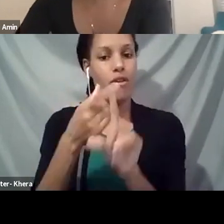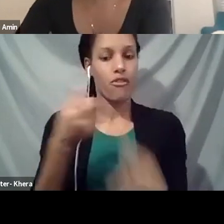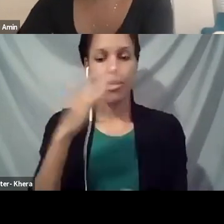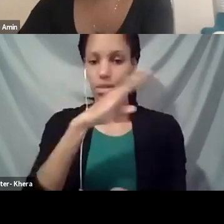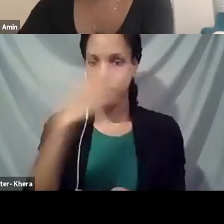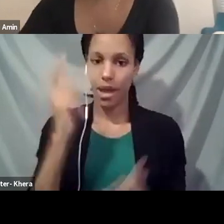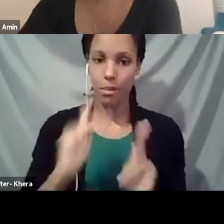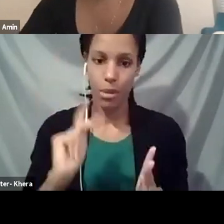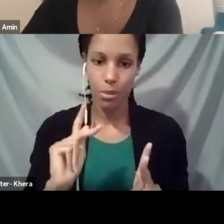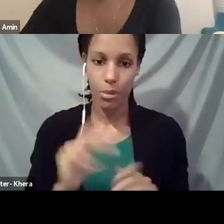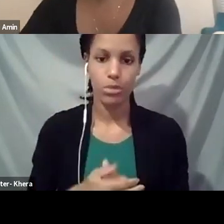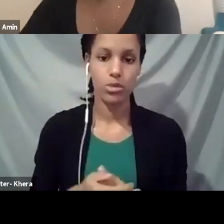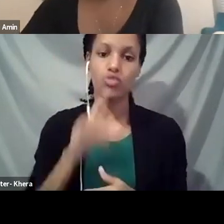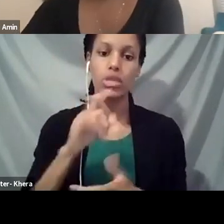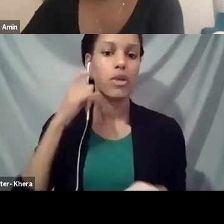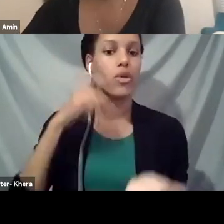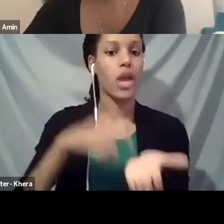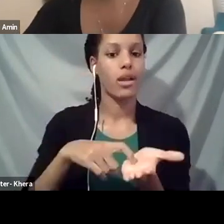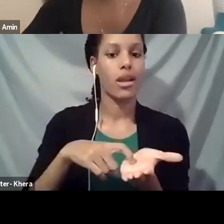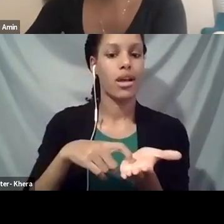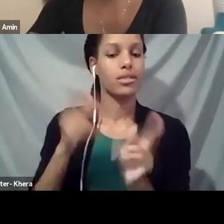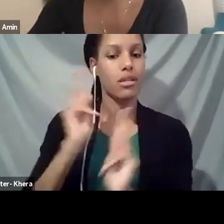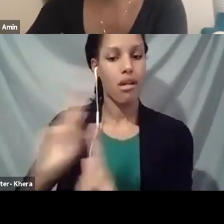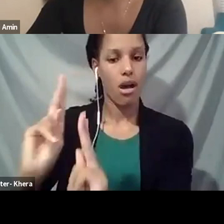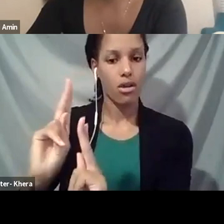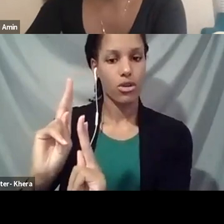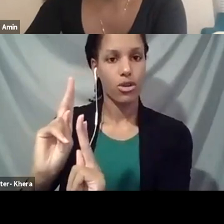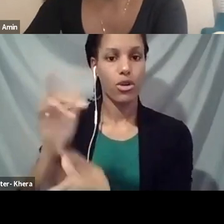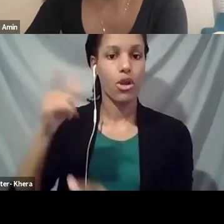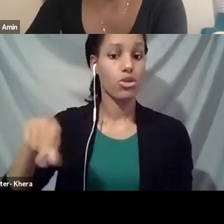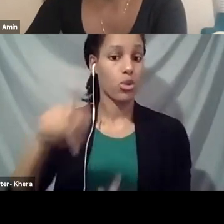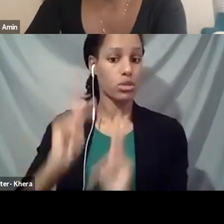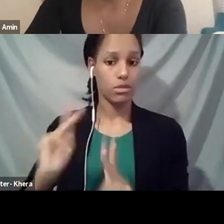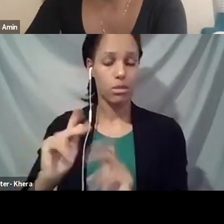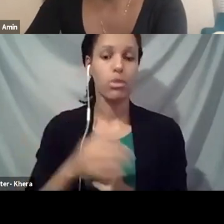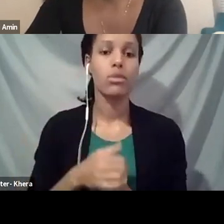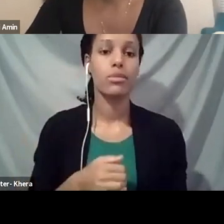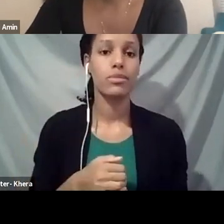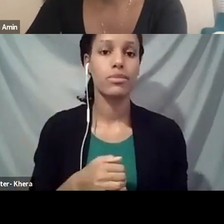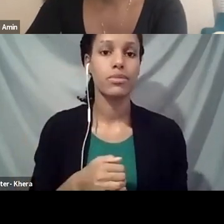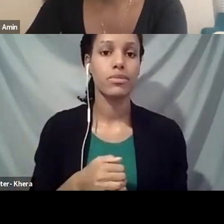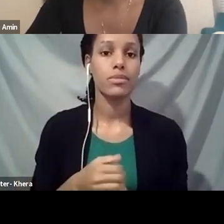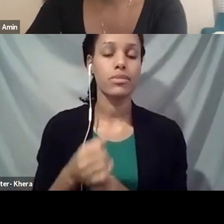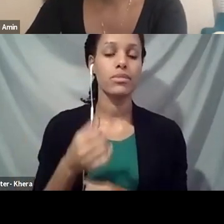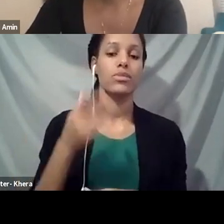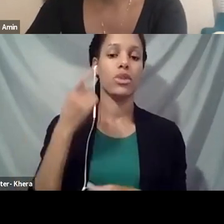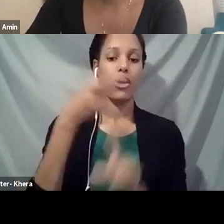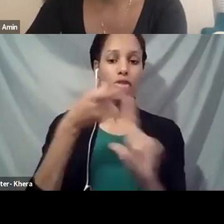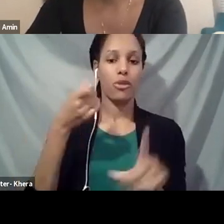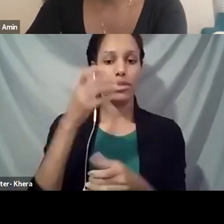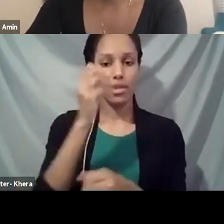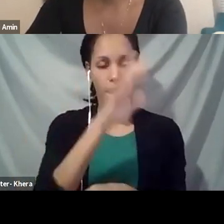diaspora and Black life, knowledge, and skills stolen due to violence and white supremacy. And while the movement